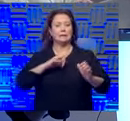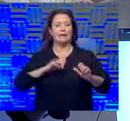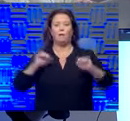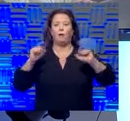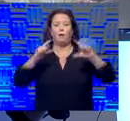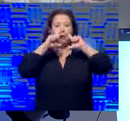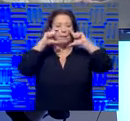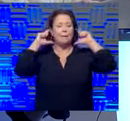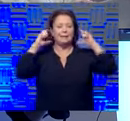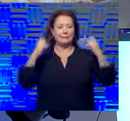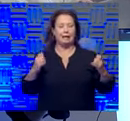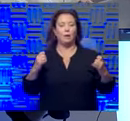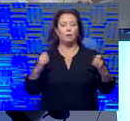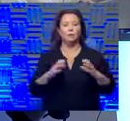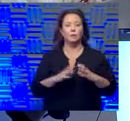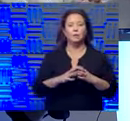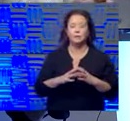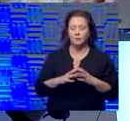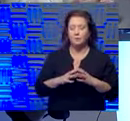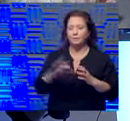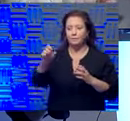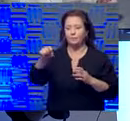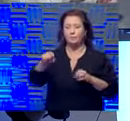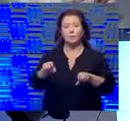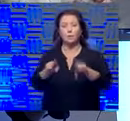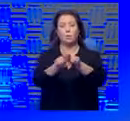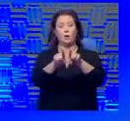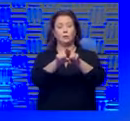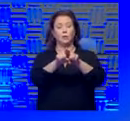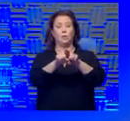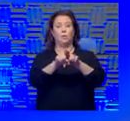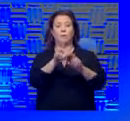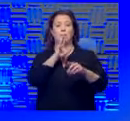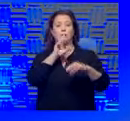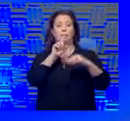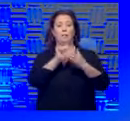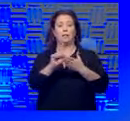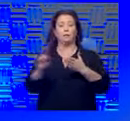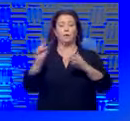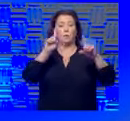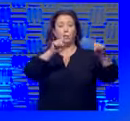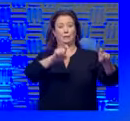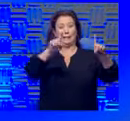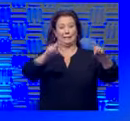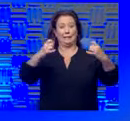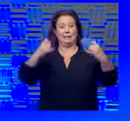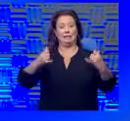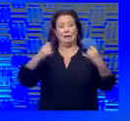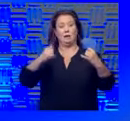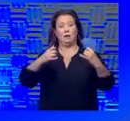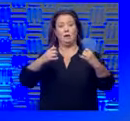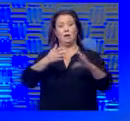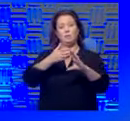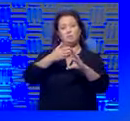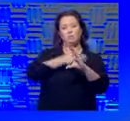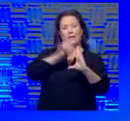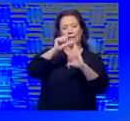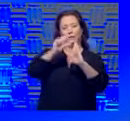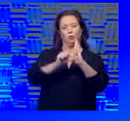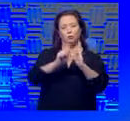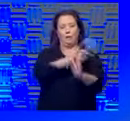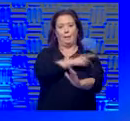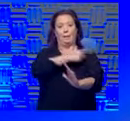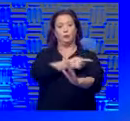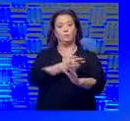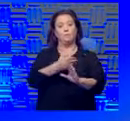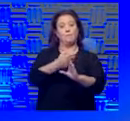out there now. So yeah, and I think, we also, when we touched on this last week, we are testing all of our preoperative patients prior to